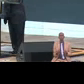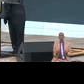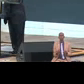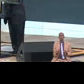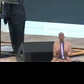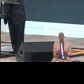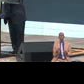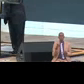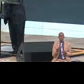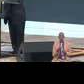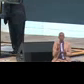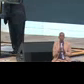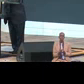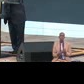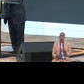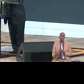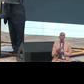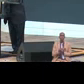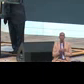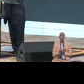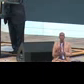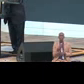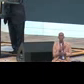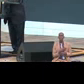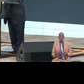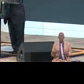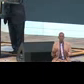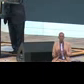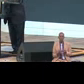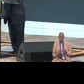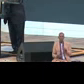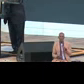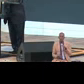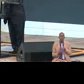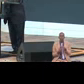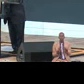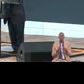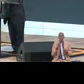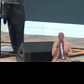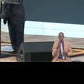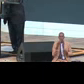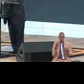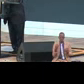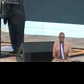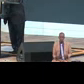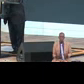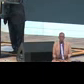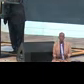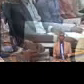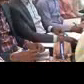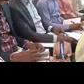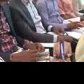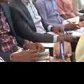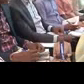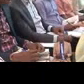pass in that day, and it comes to pass on this